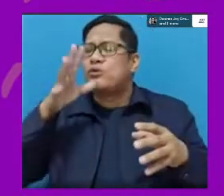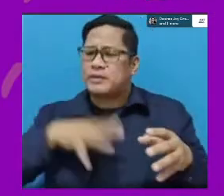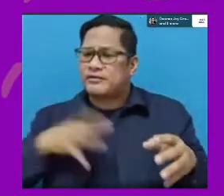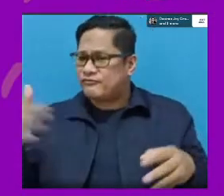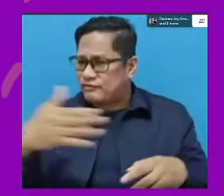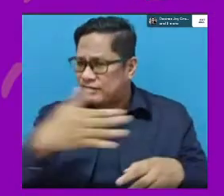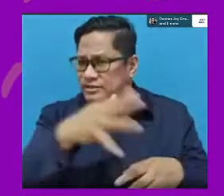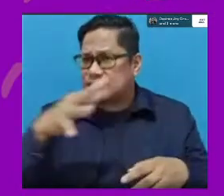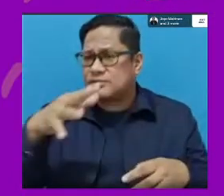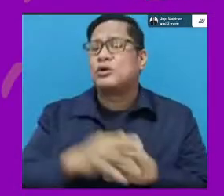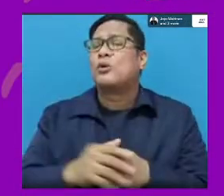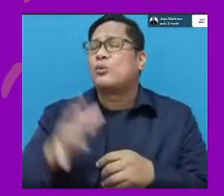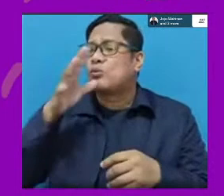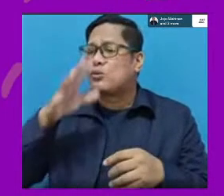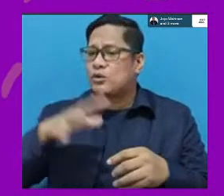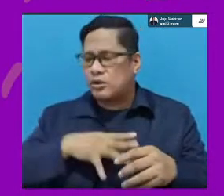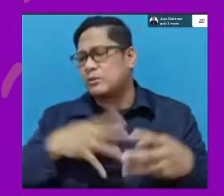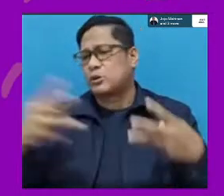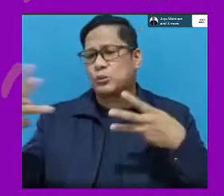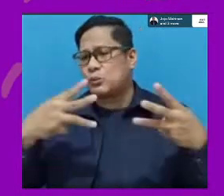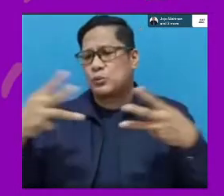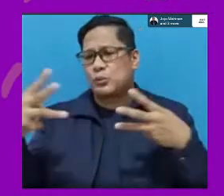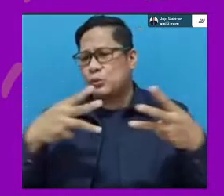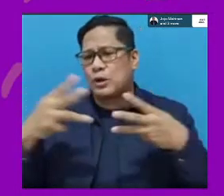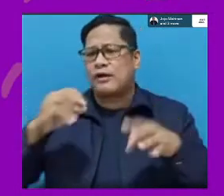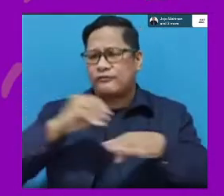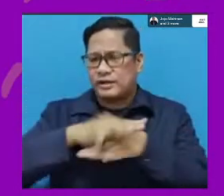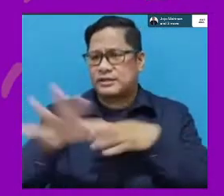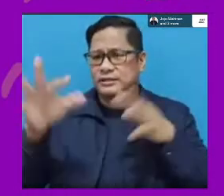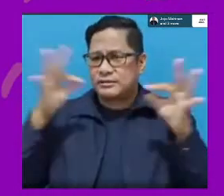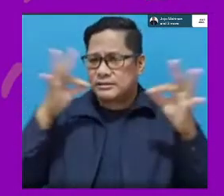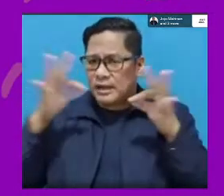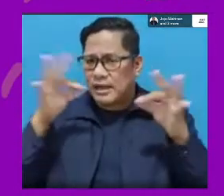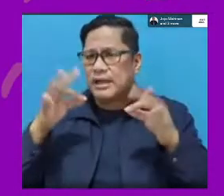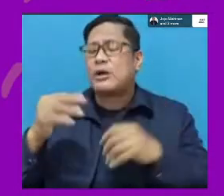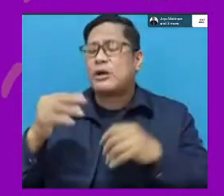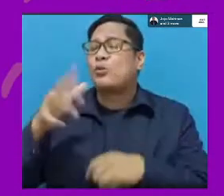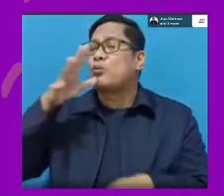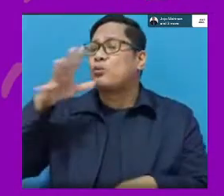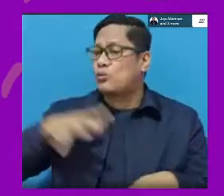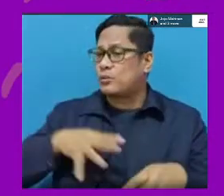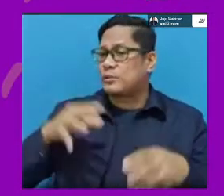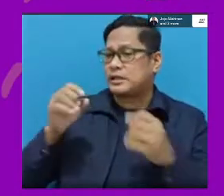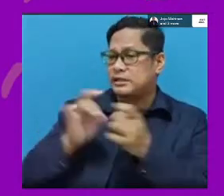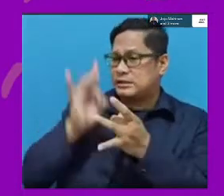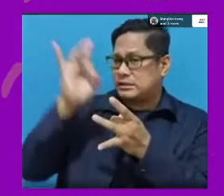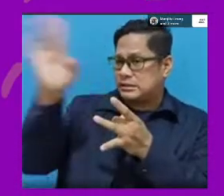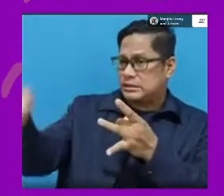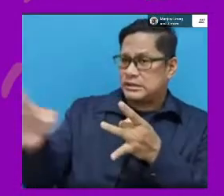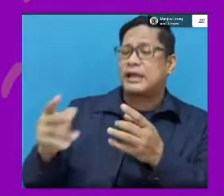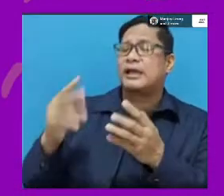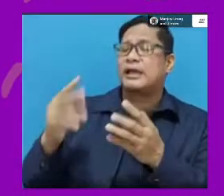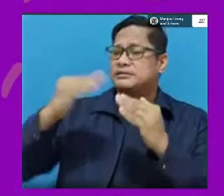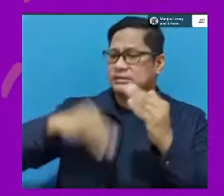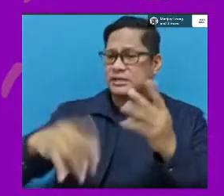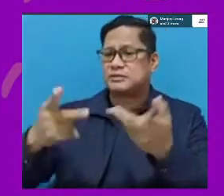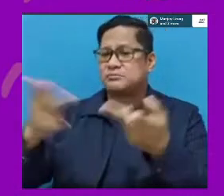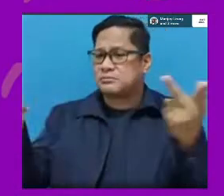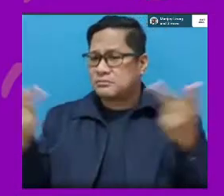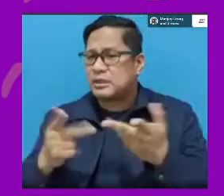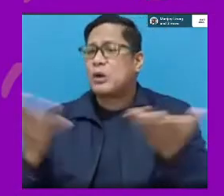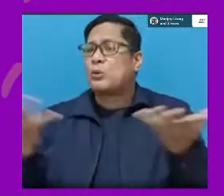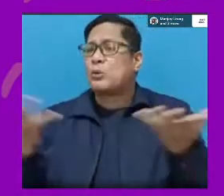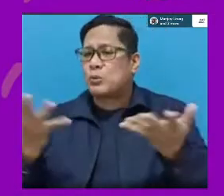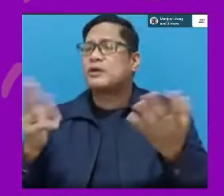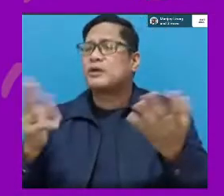women affected by the war on drugs, women in geographically isolated and disadvantaged areas, which of course will also